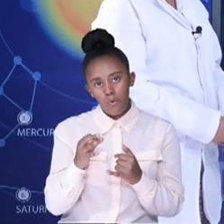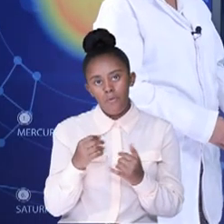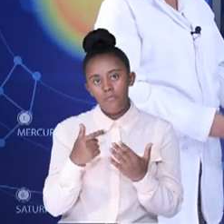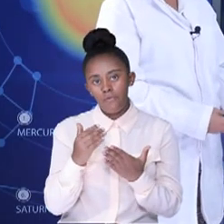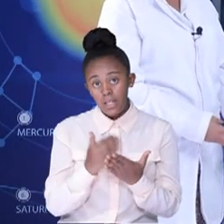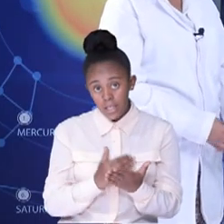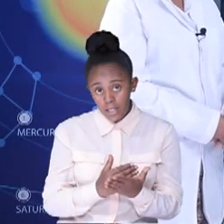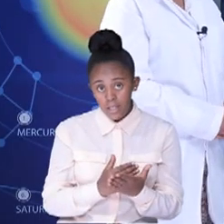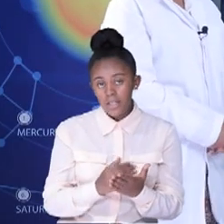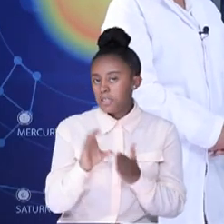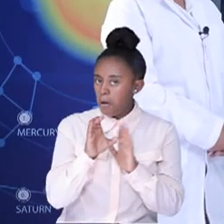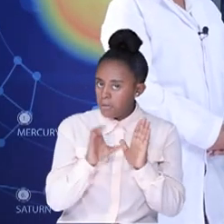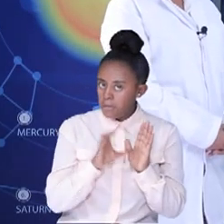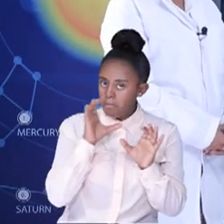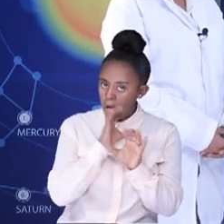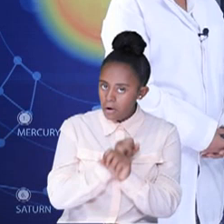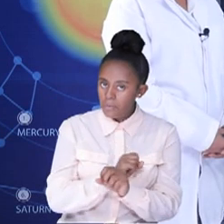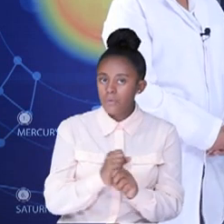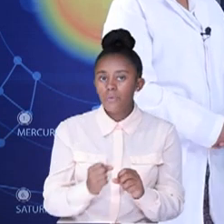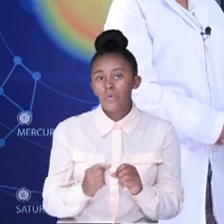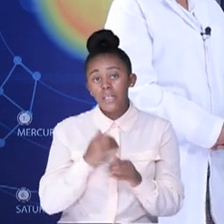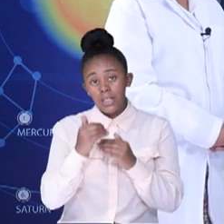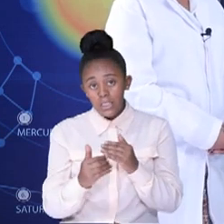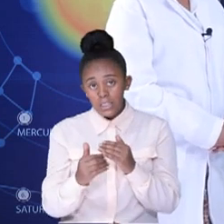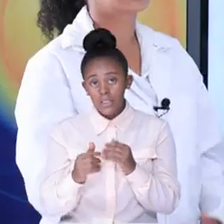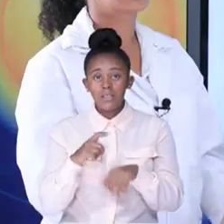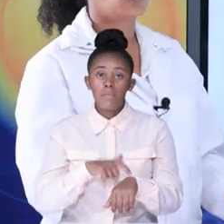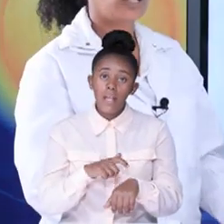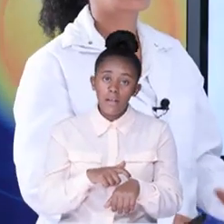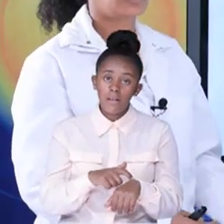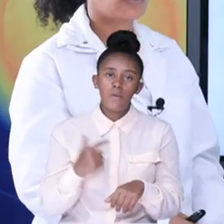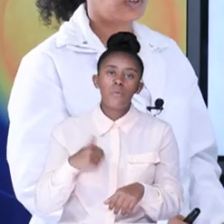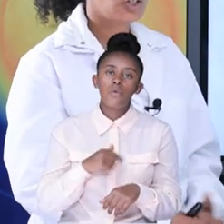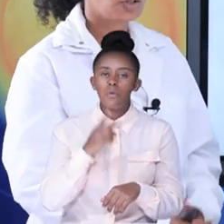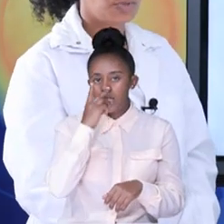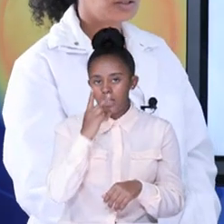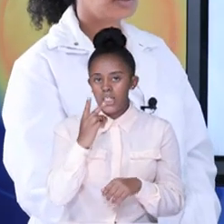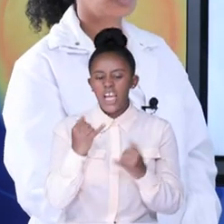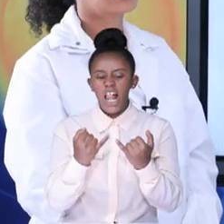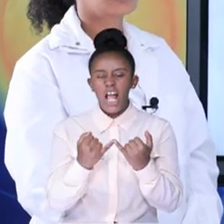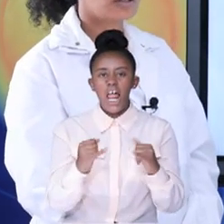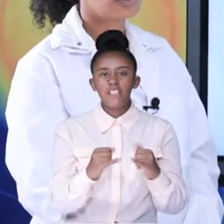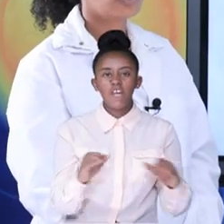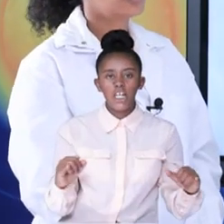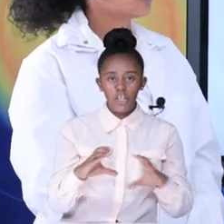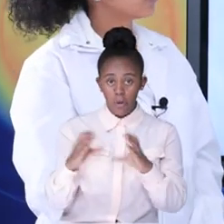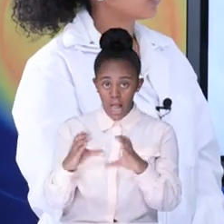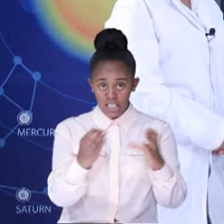lesson, even the chapter. On the next period, we will see what classification